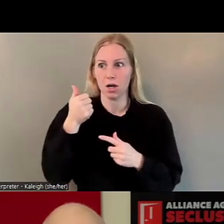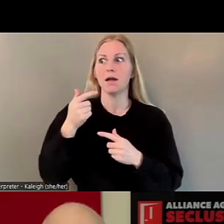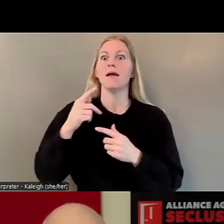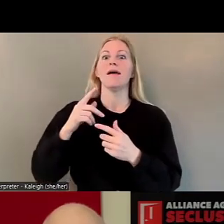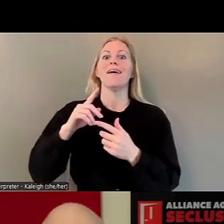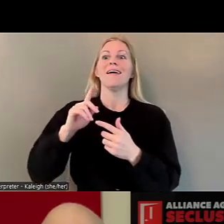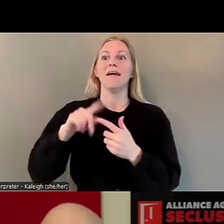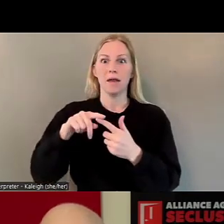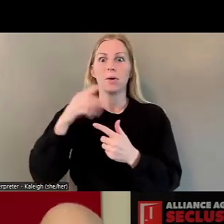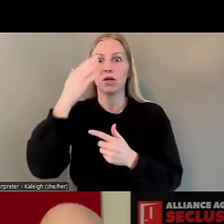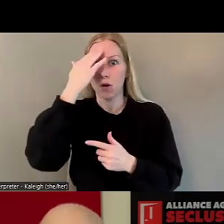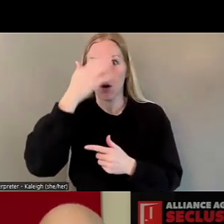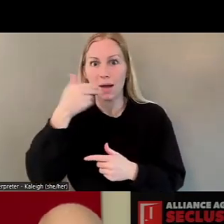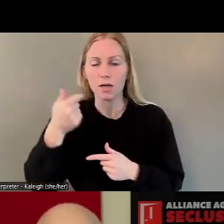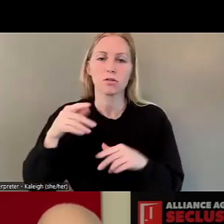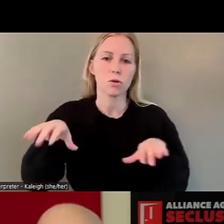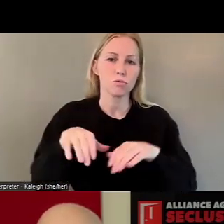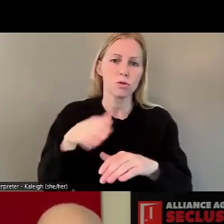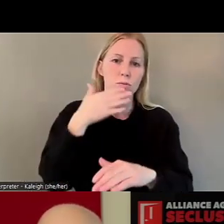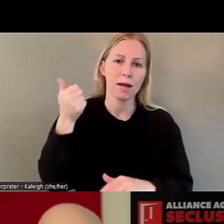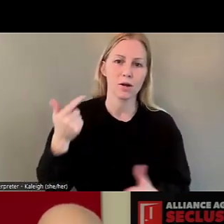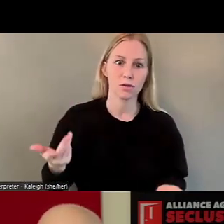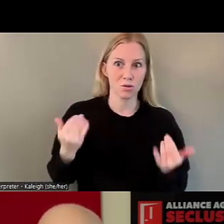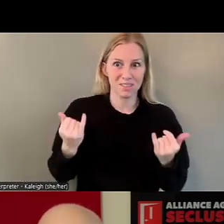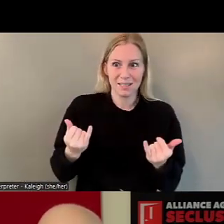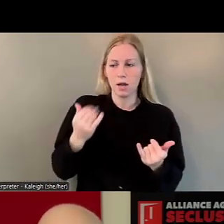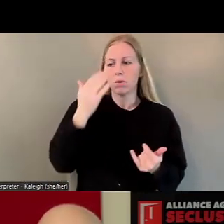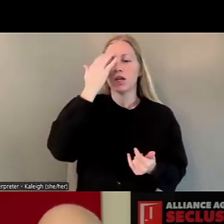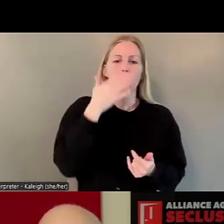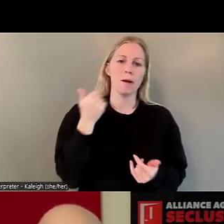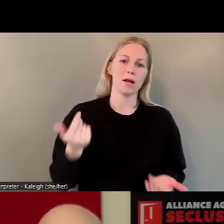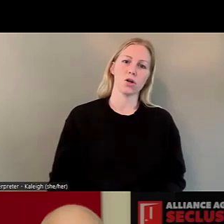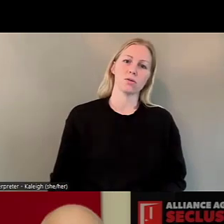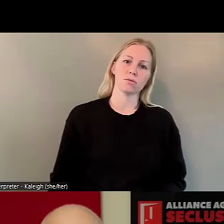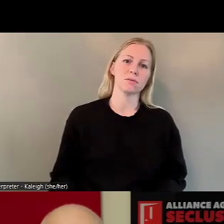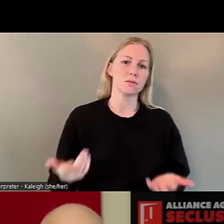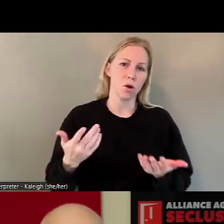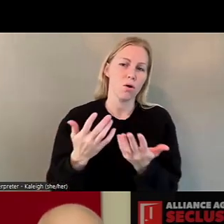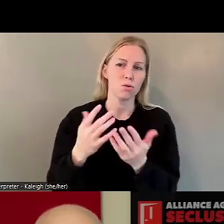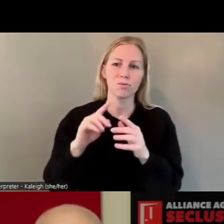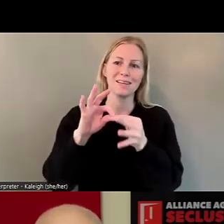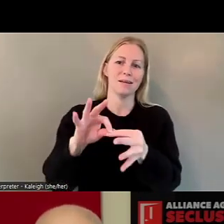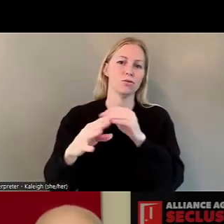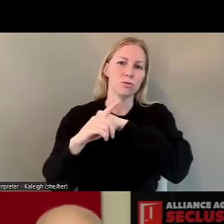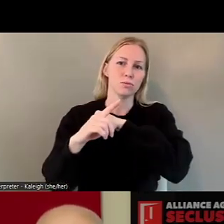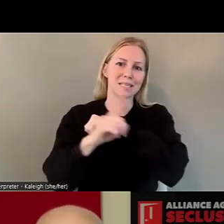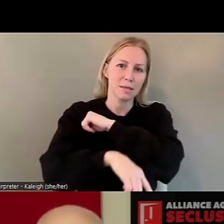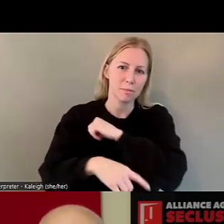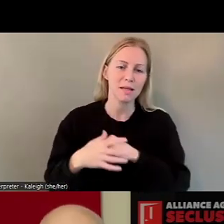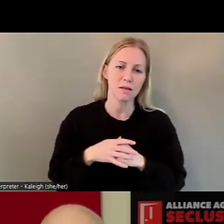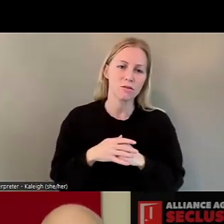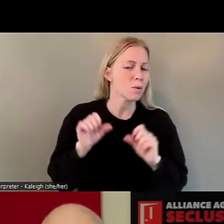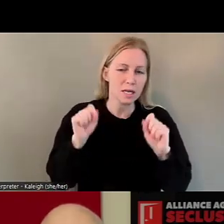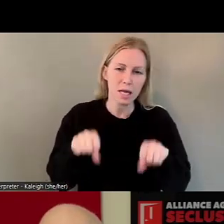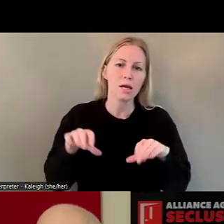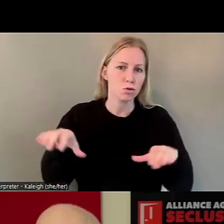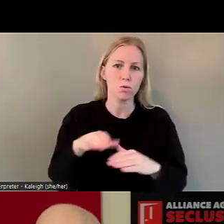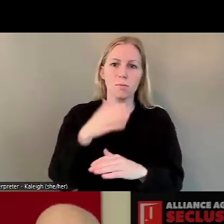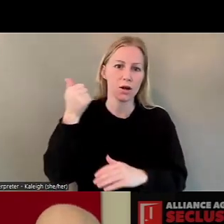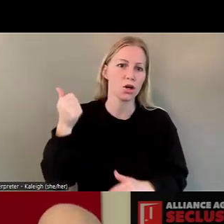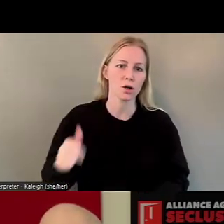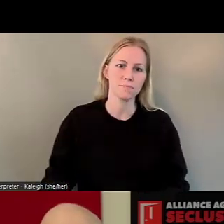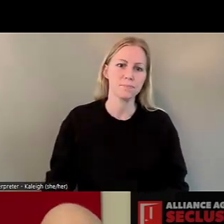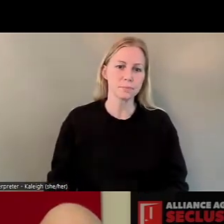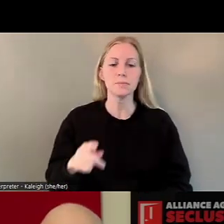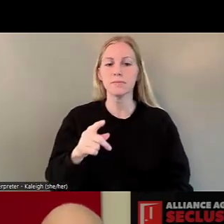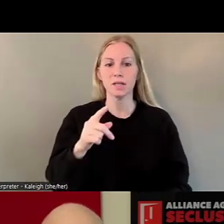we know better. We know better when it comes to punitive and exclusionary discipline, and we can do better. And throughout the day, you're going to have an